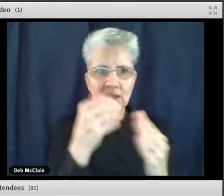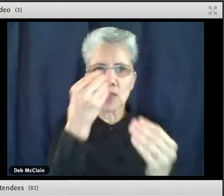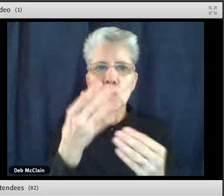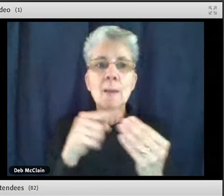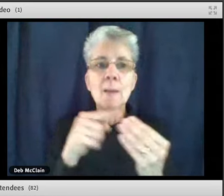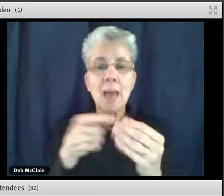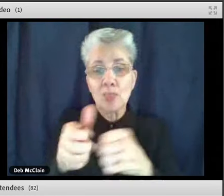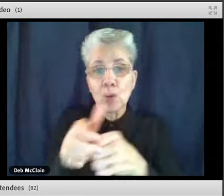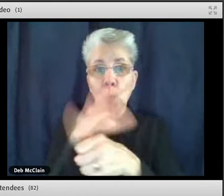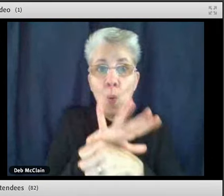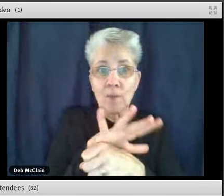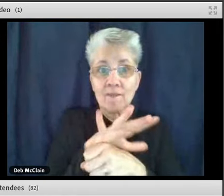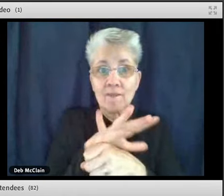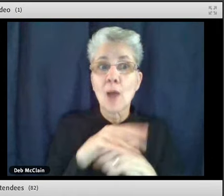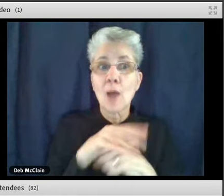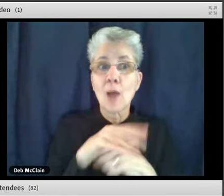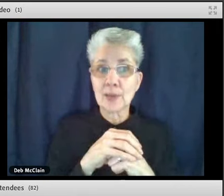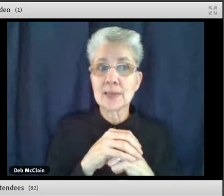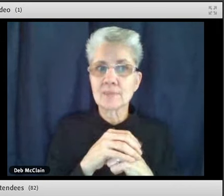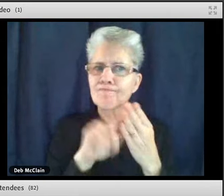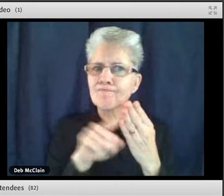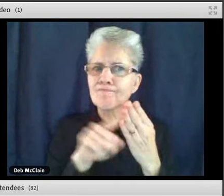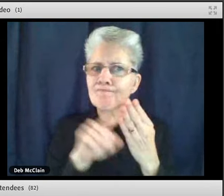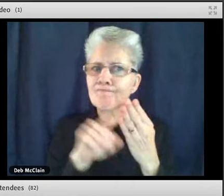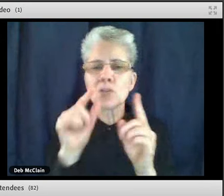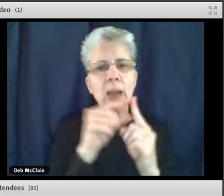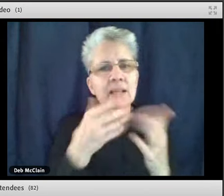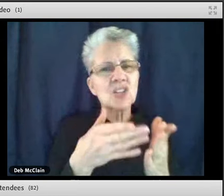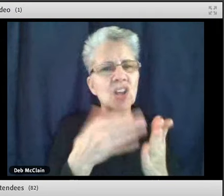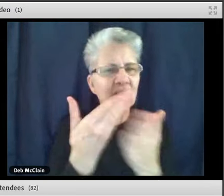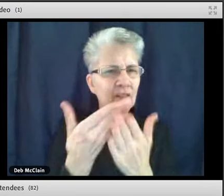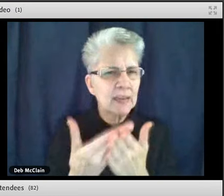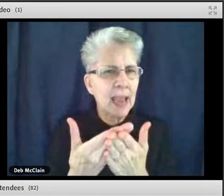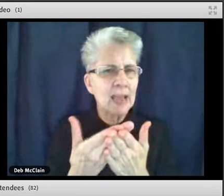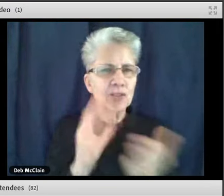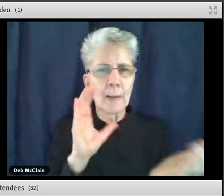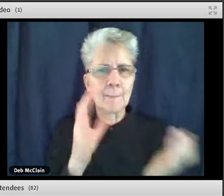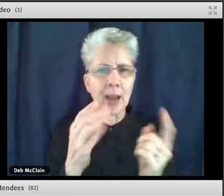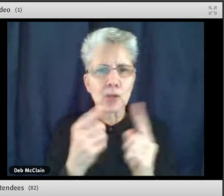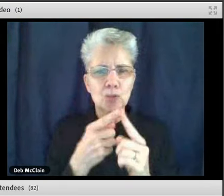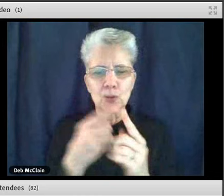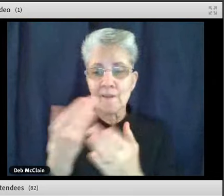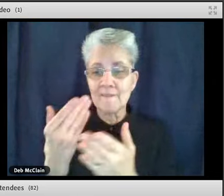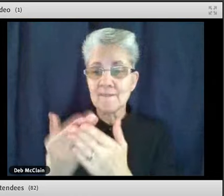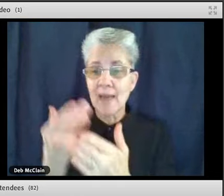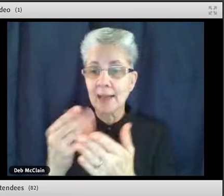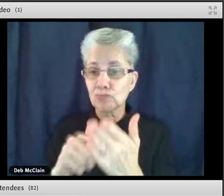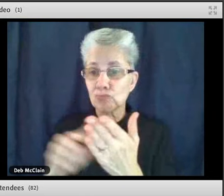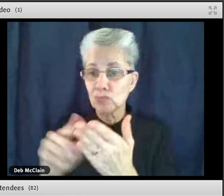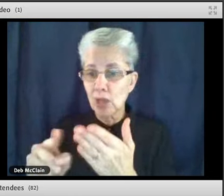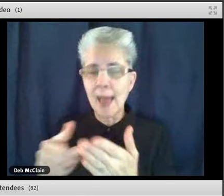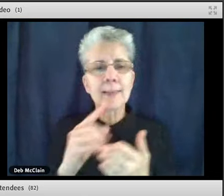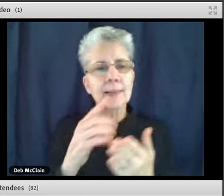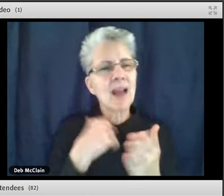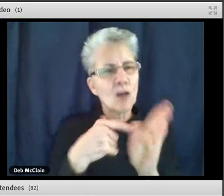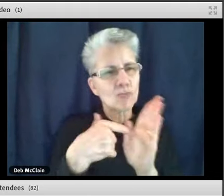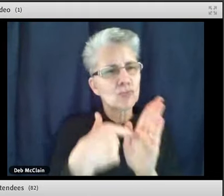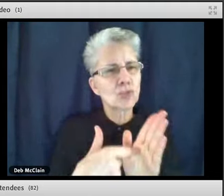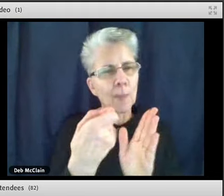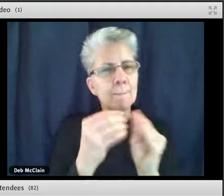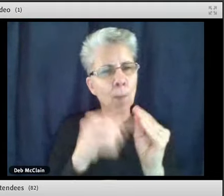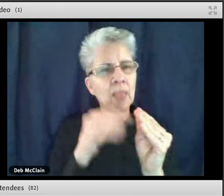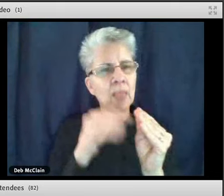that enables fact-checking. So if we don't have automated services, what do we do? There's also fake news.